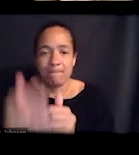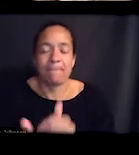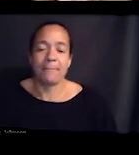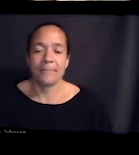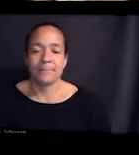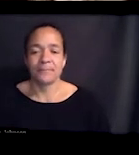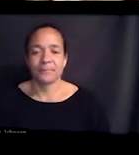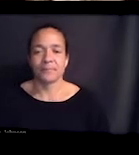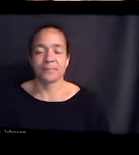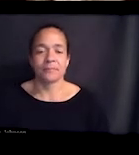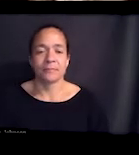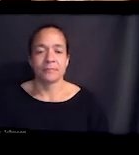Now I think we're gonna take some questions.